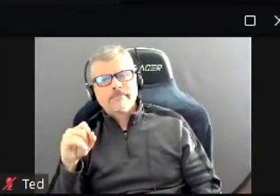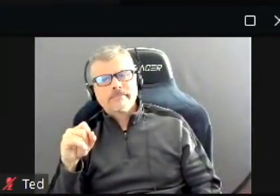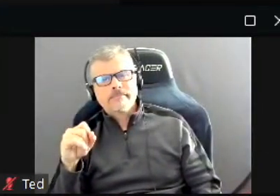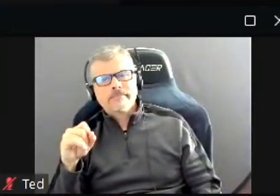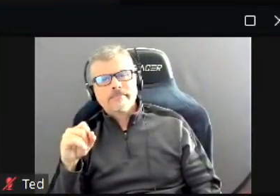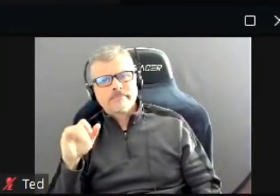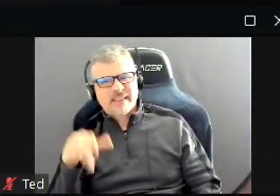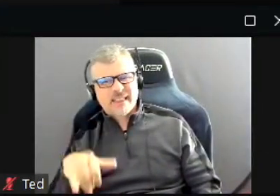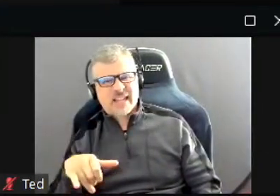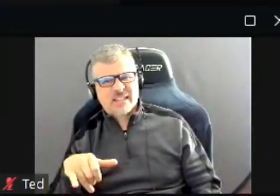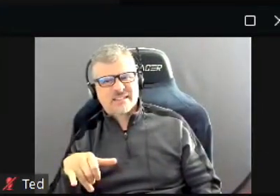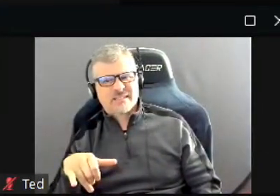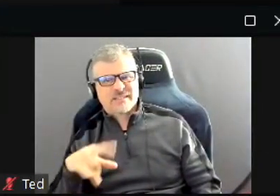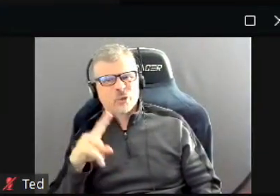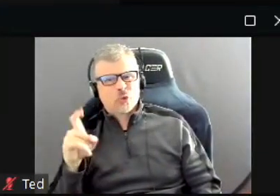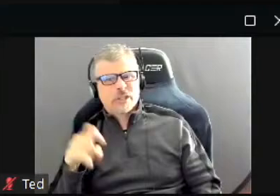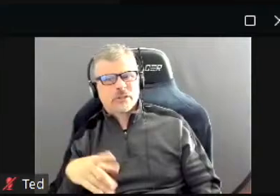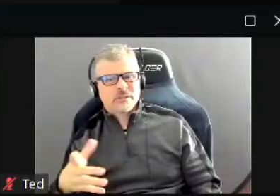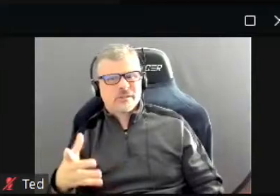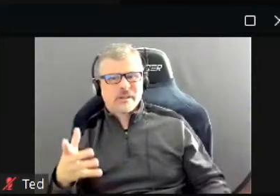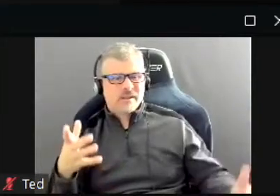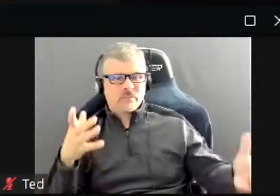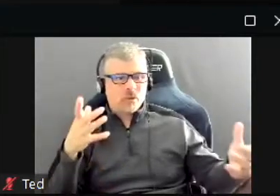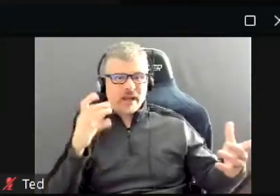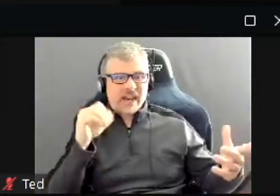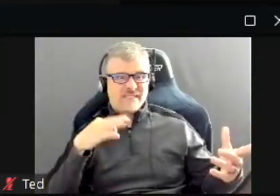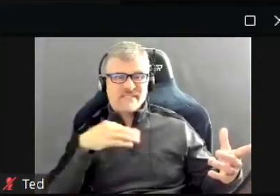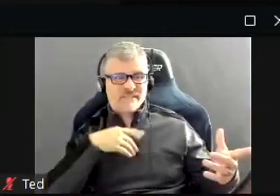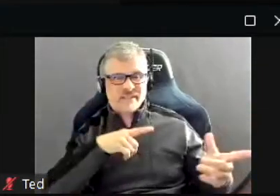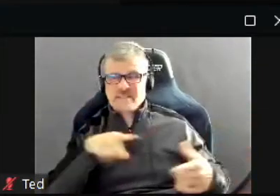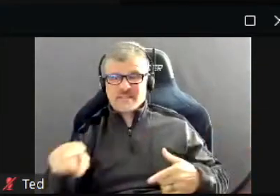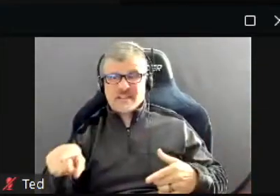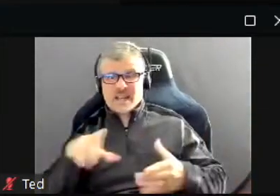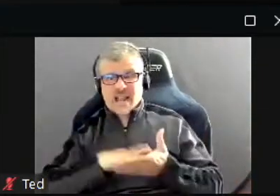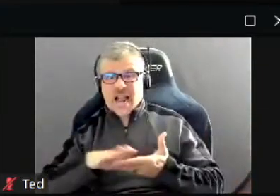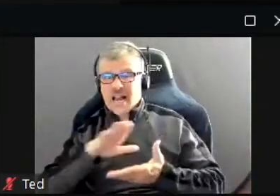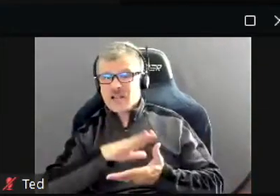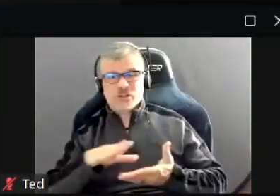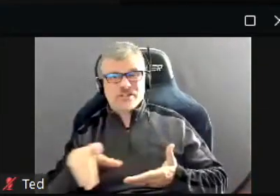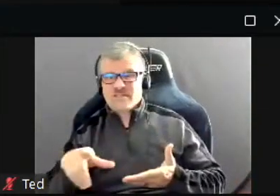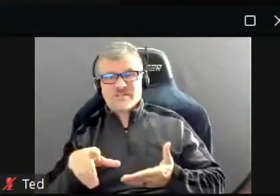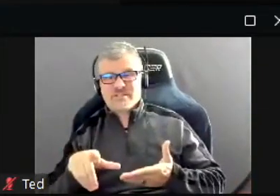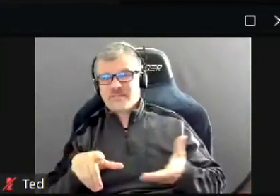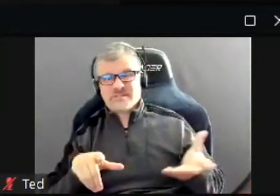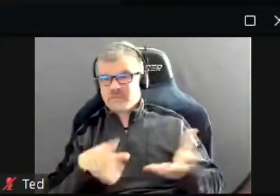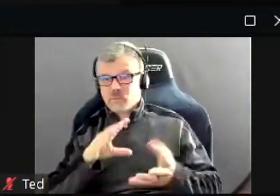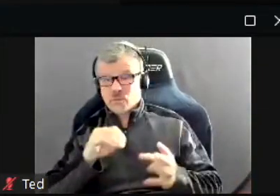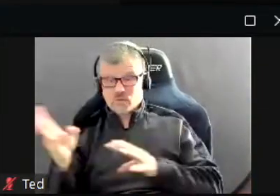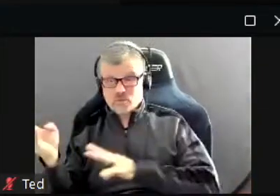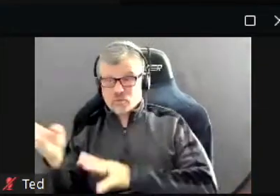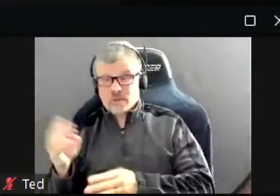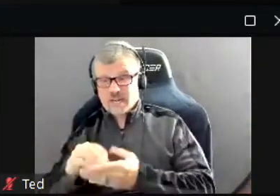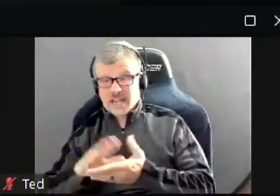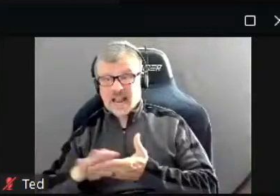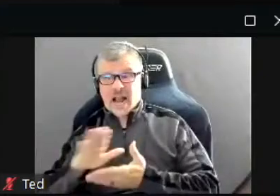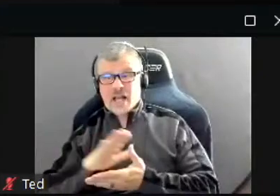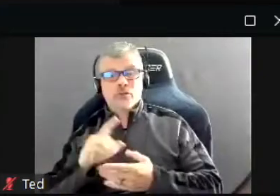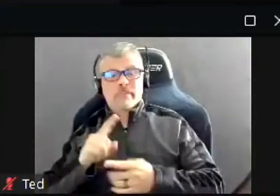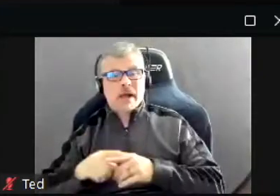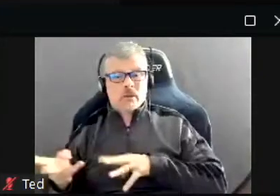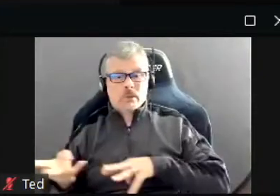It's a question, because we can't be teachers if we can't get them to college to enroll. And so it's a teacher shortage, but you have a shortage